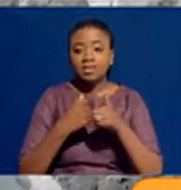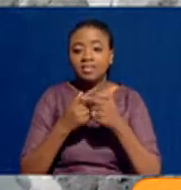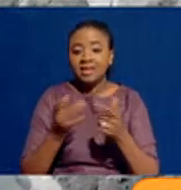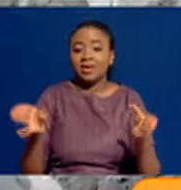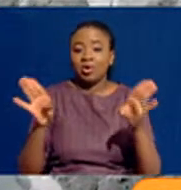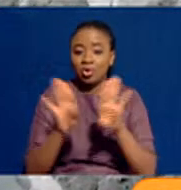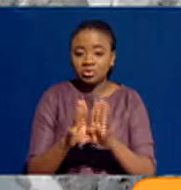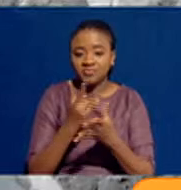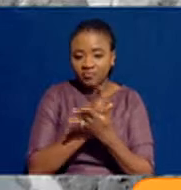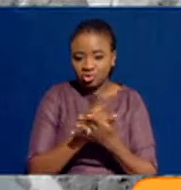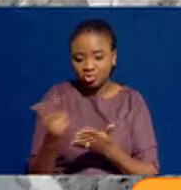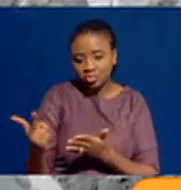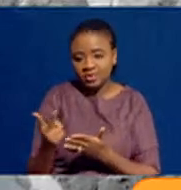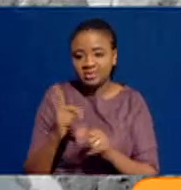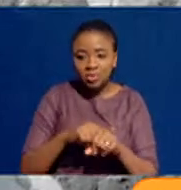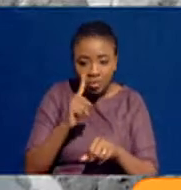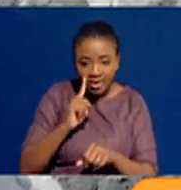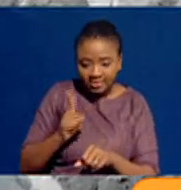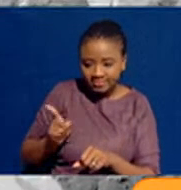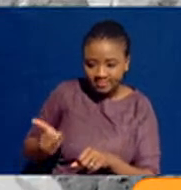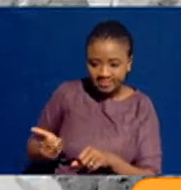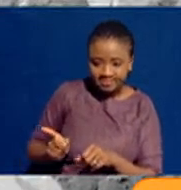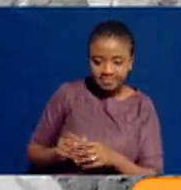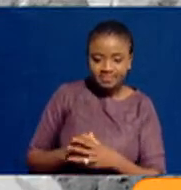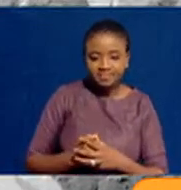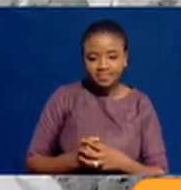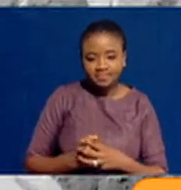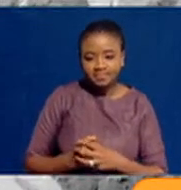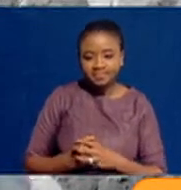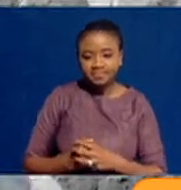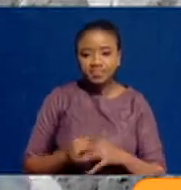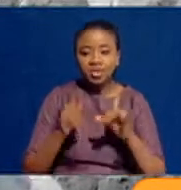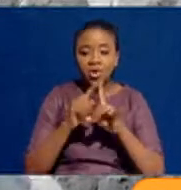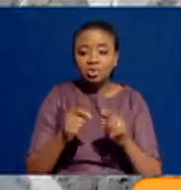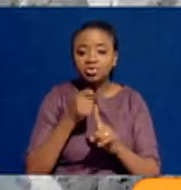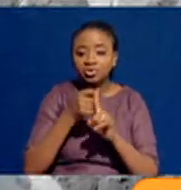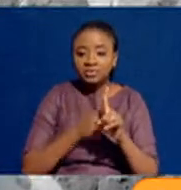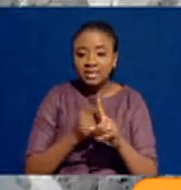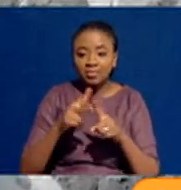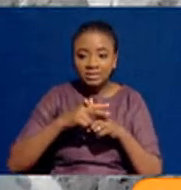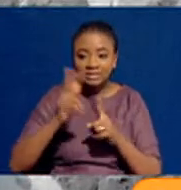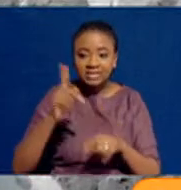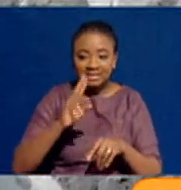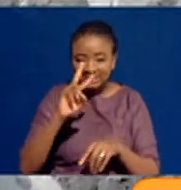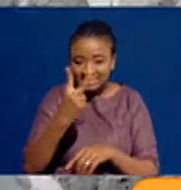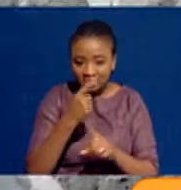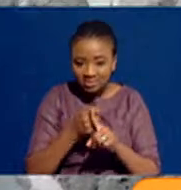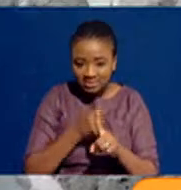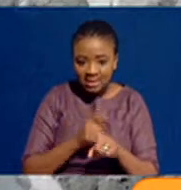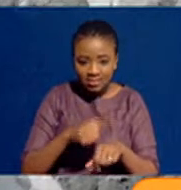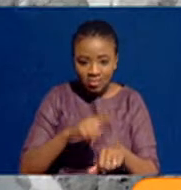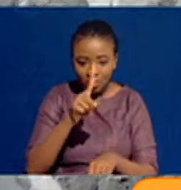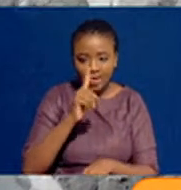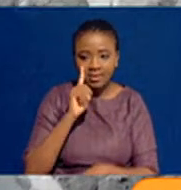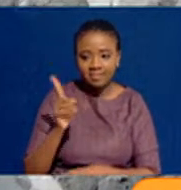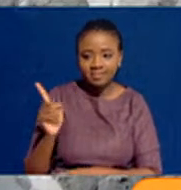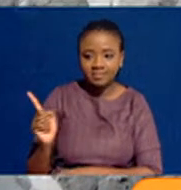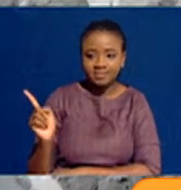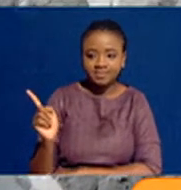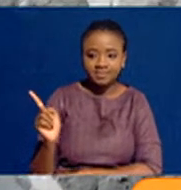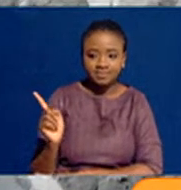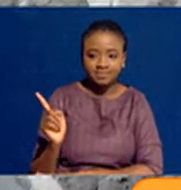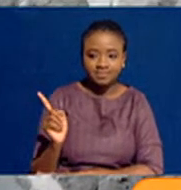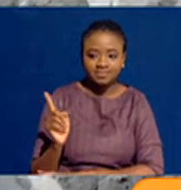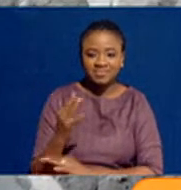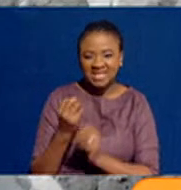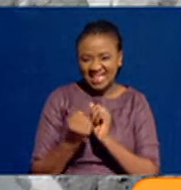April to 7th May 2023. Term will commence on 8th May 2023 to 11th August